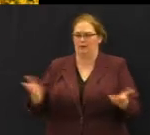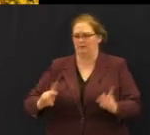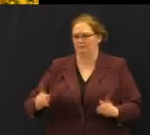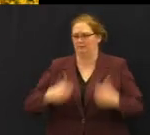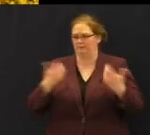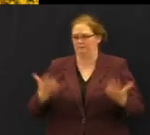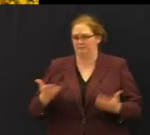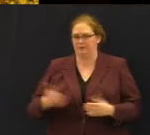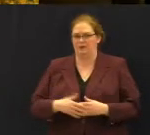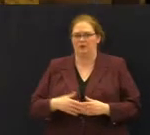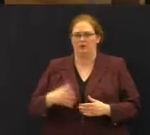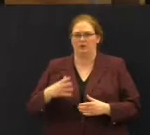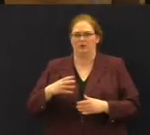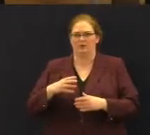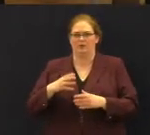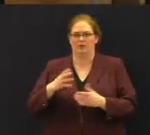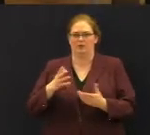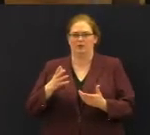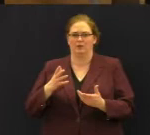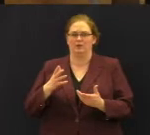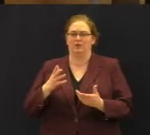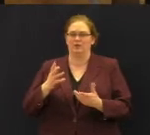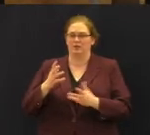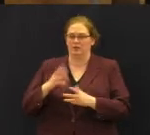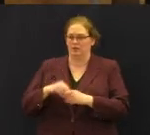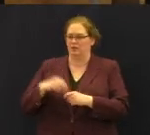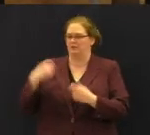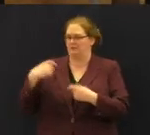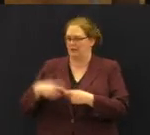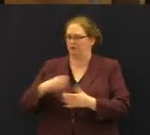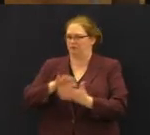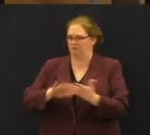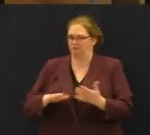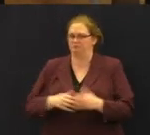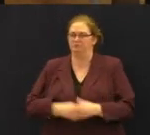including Spanish, Gujarati, Russian. Next slide.